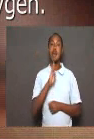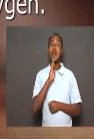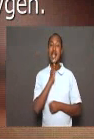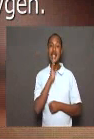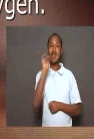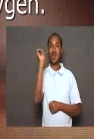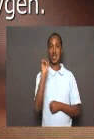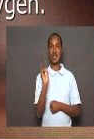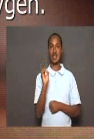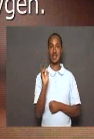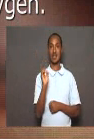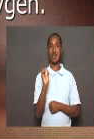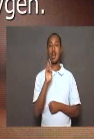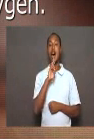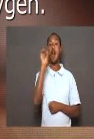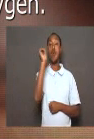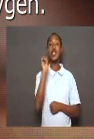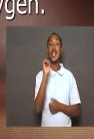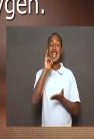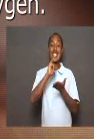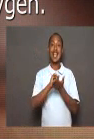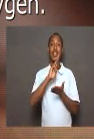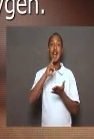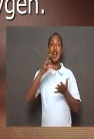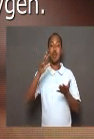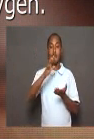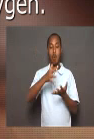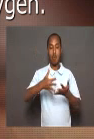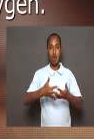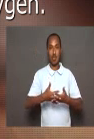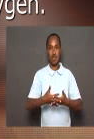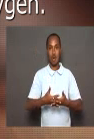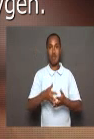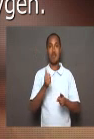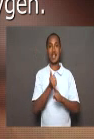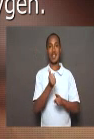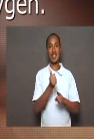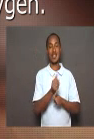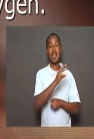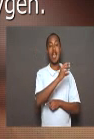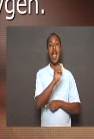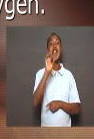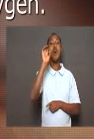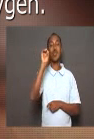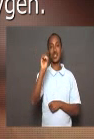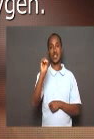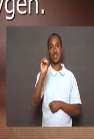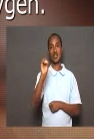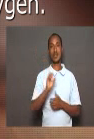Basic oxides are oxides that are composed of metals and